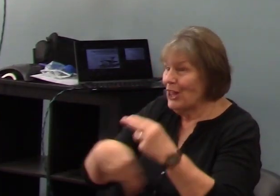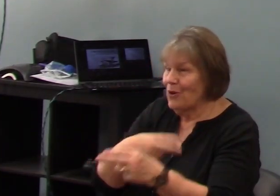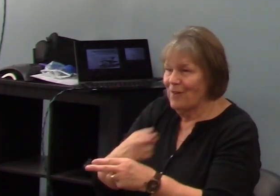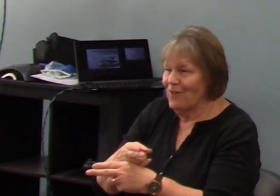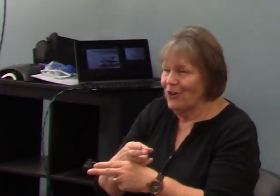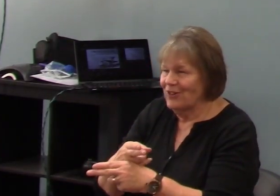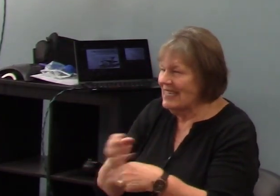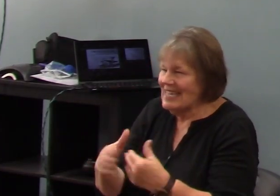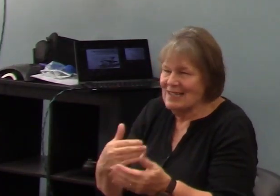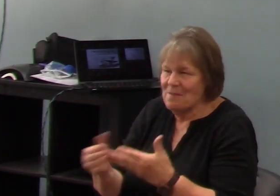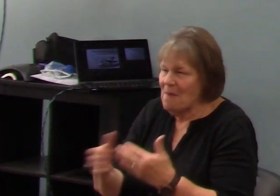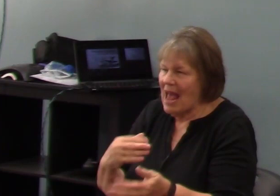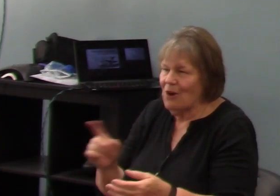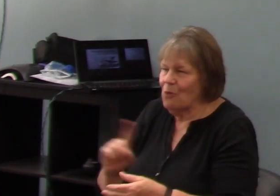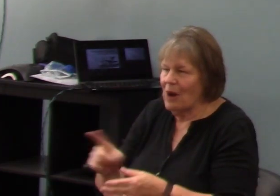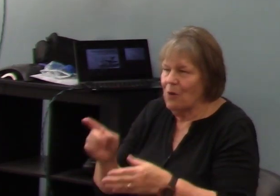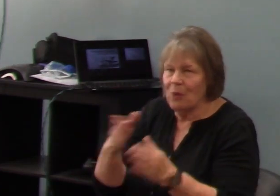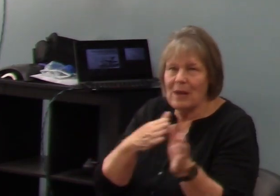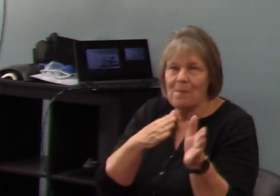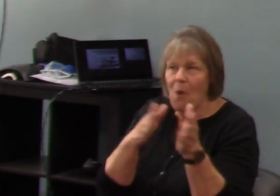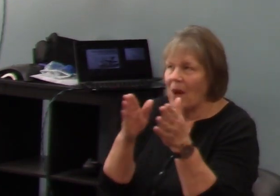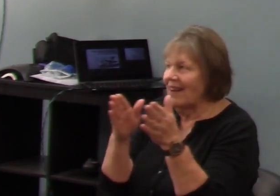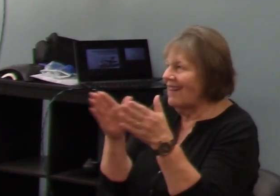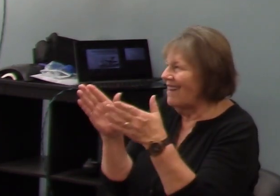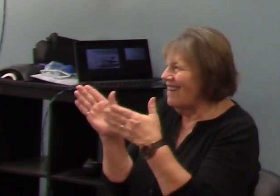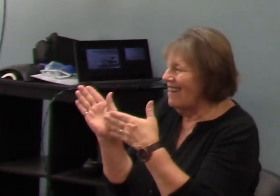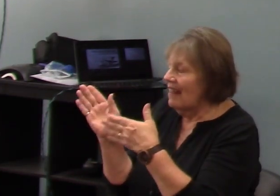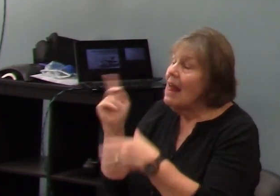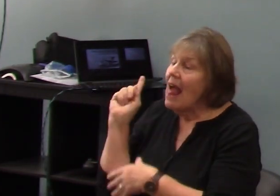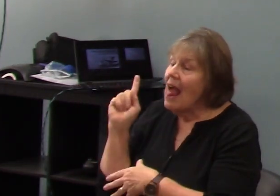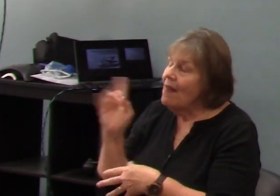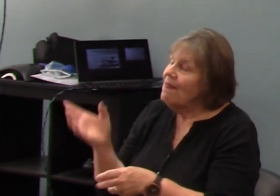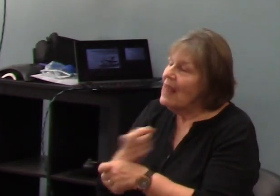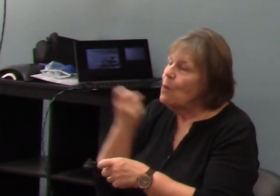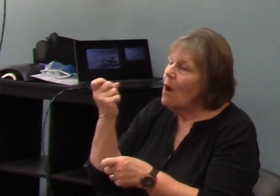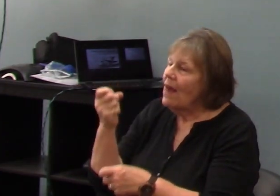cool. And so they discovered this, won the Nobel Prize, was a big deal.